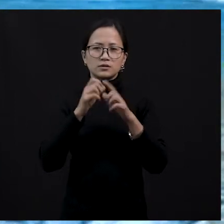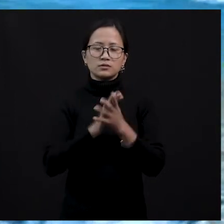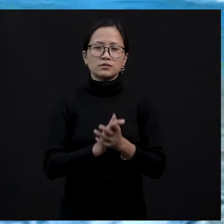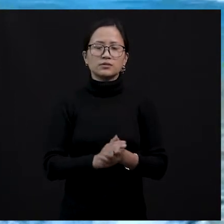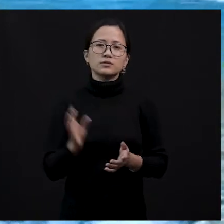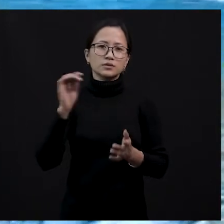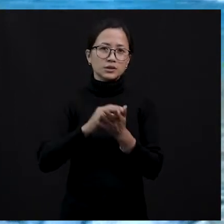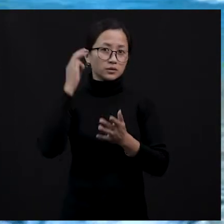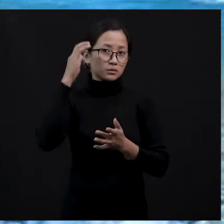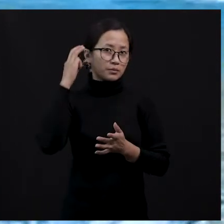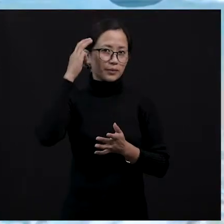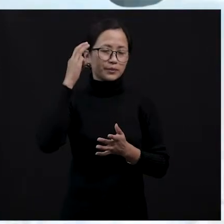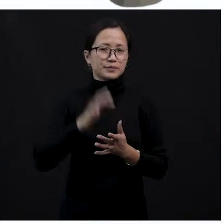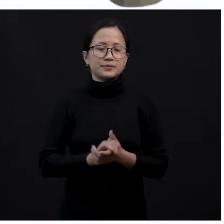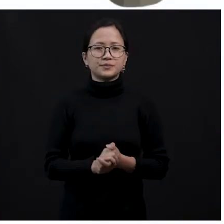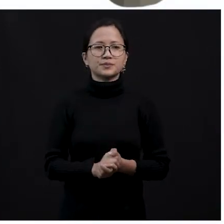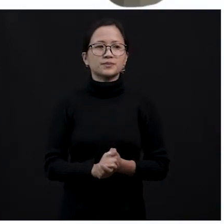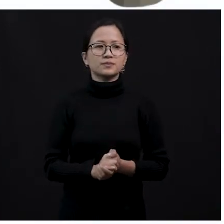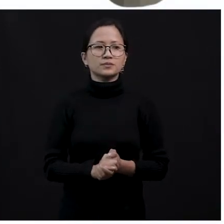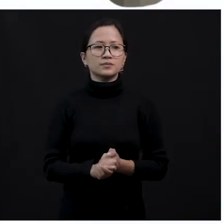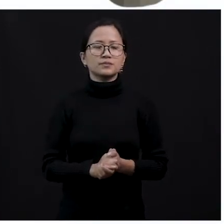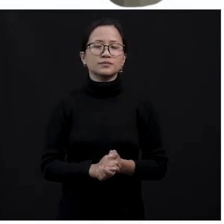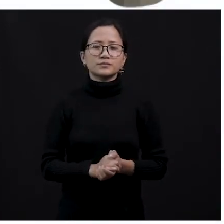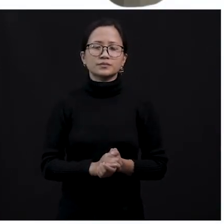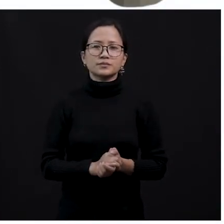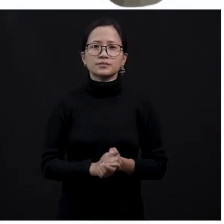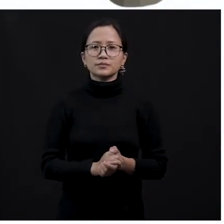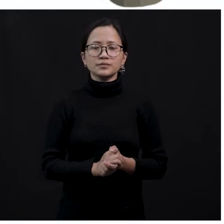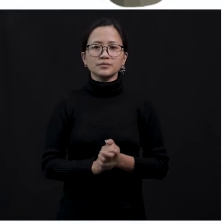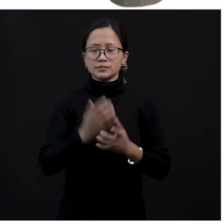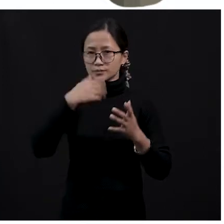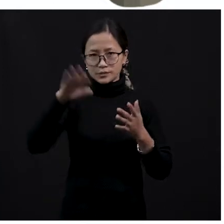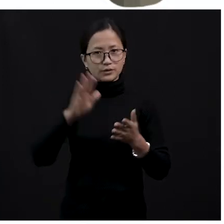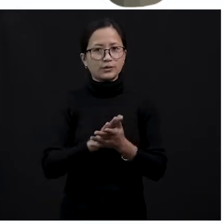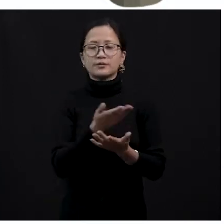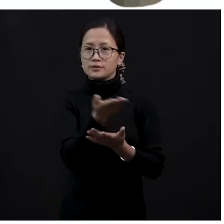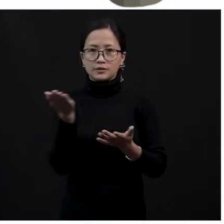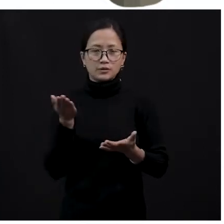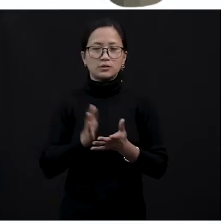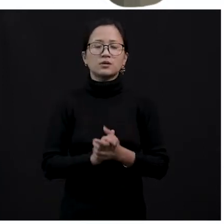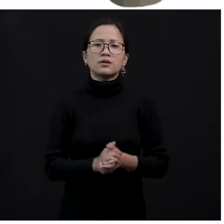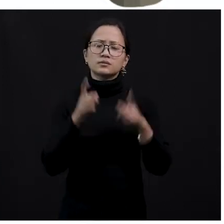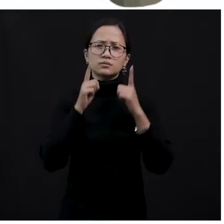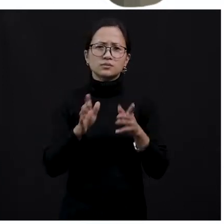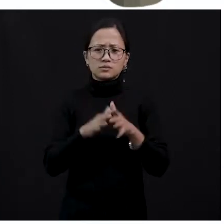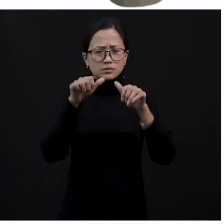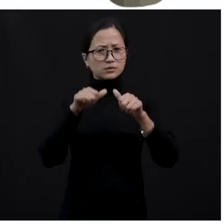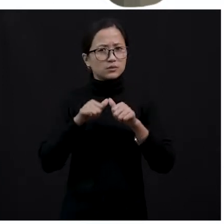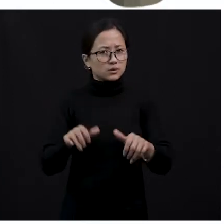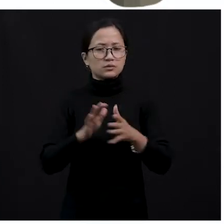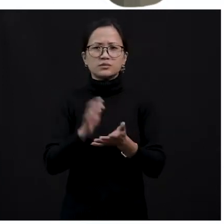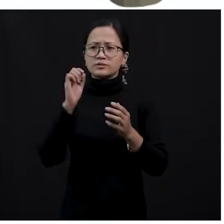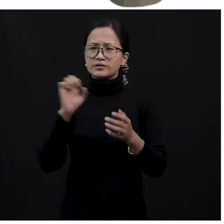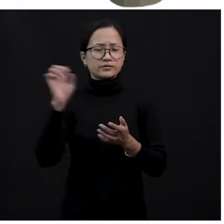memory? Let's find out. So at Choudhury Fall, he went there. But still,